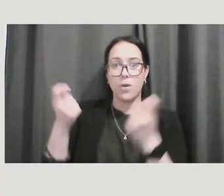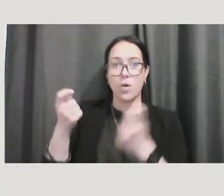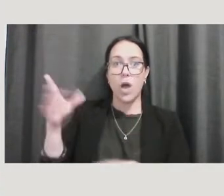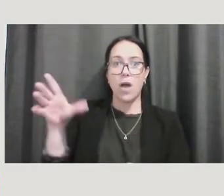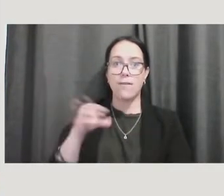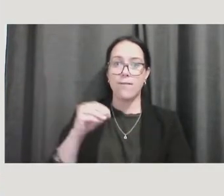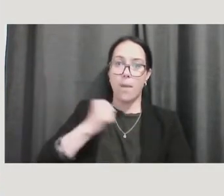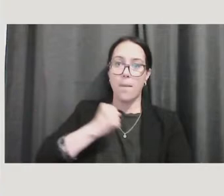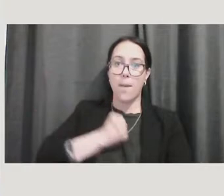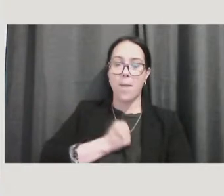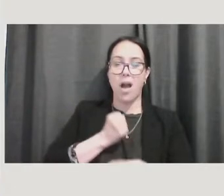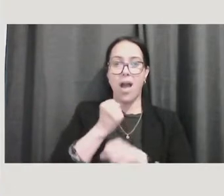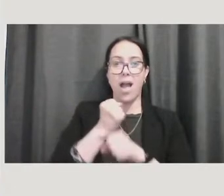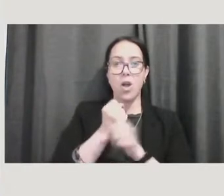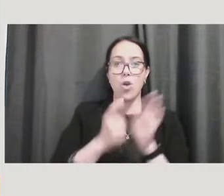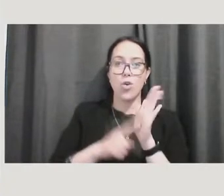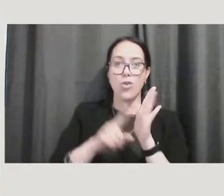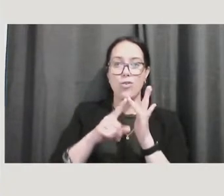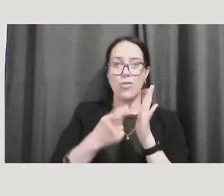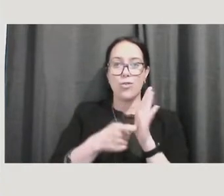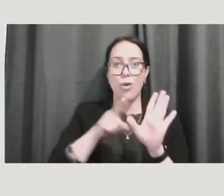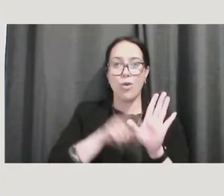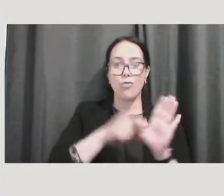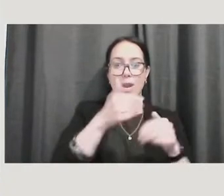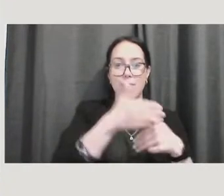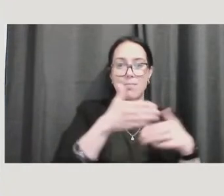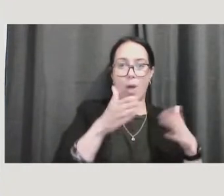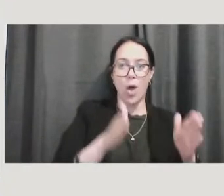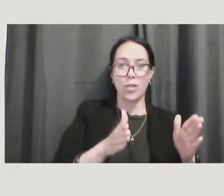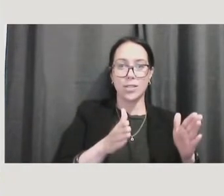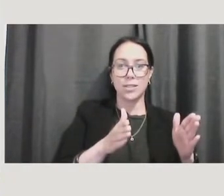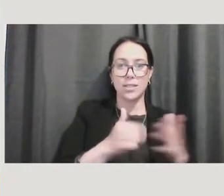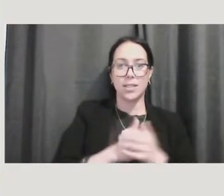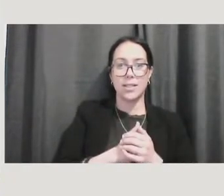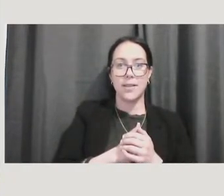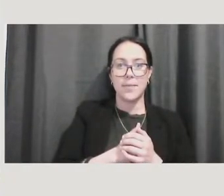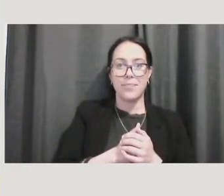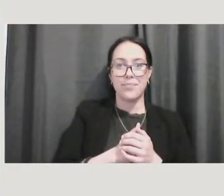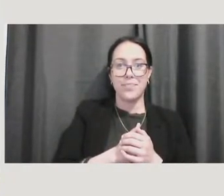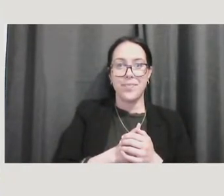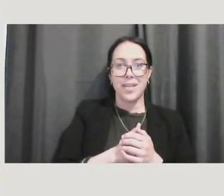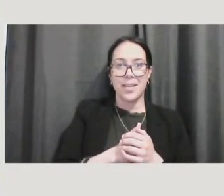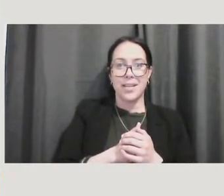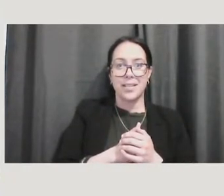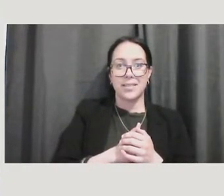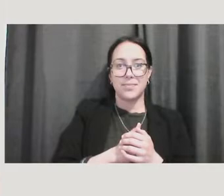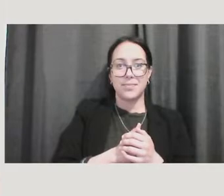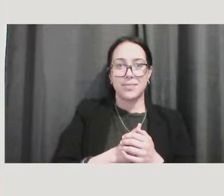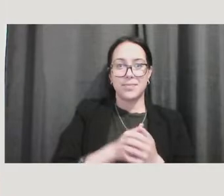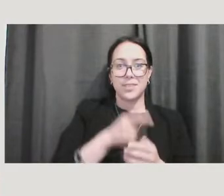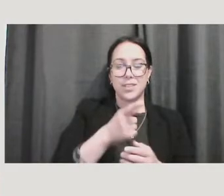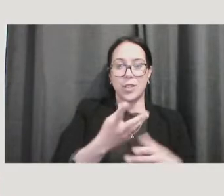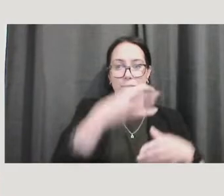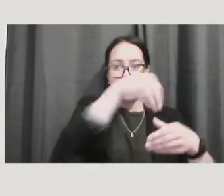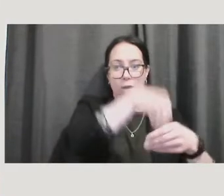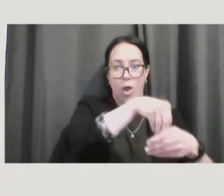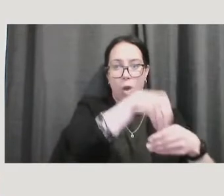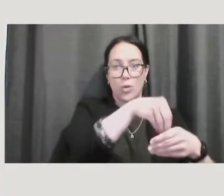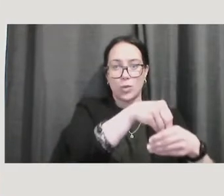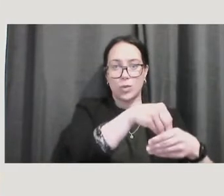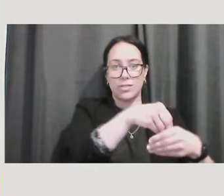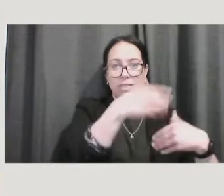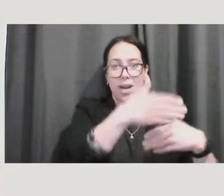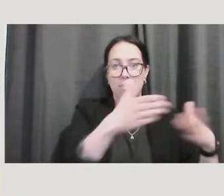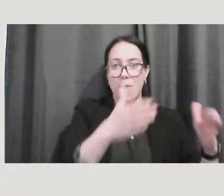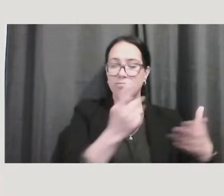box which is our tyway the Cook Islands tiwa has been held in up in our Glory boxes only